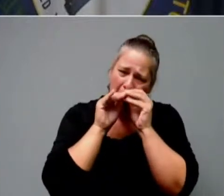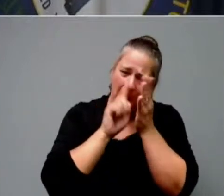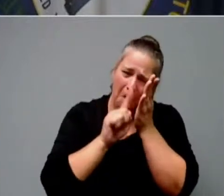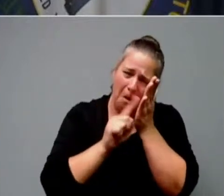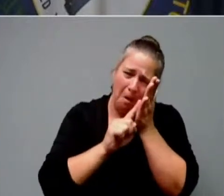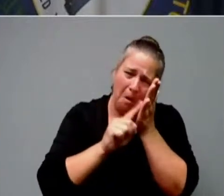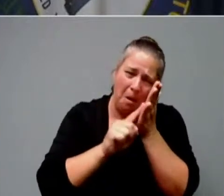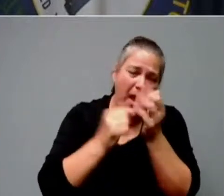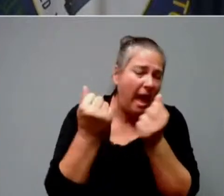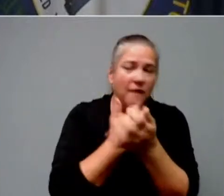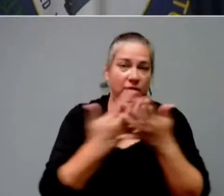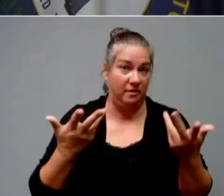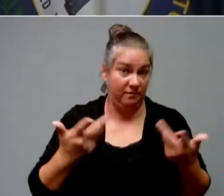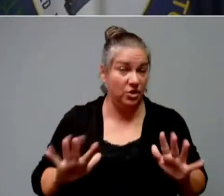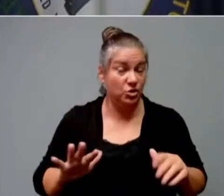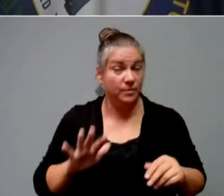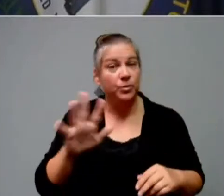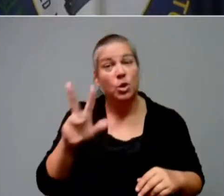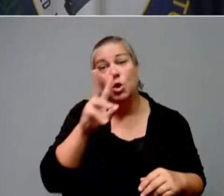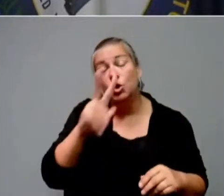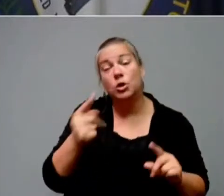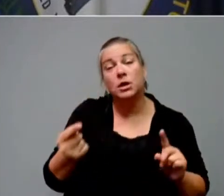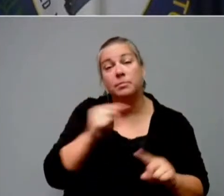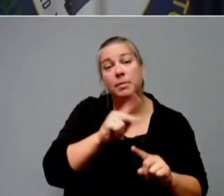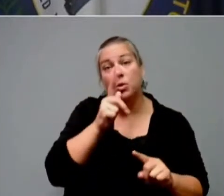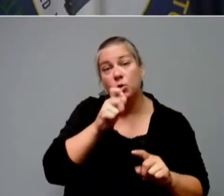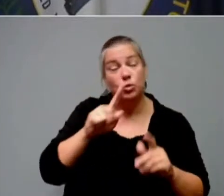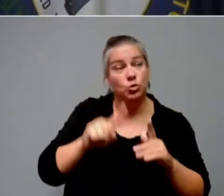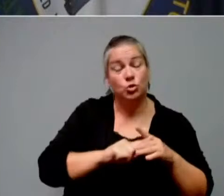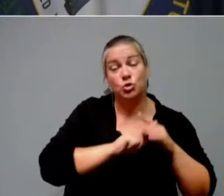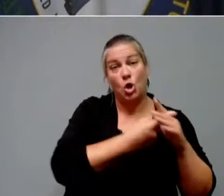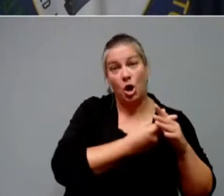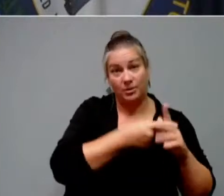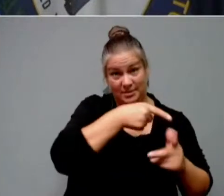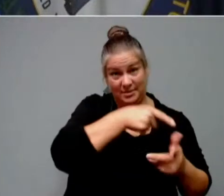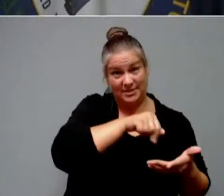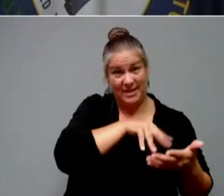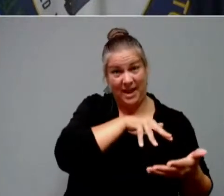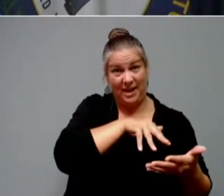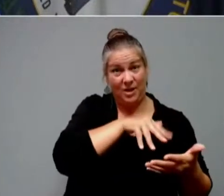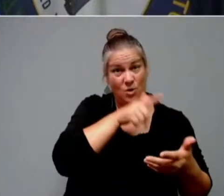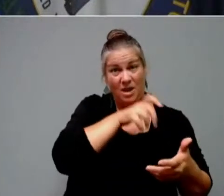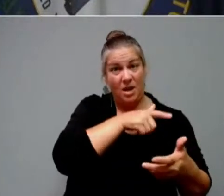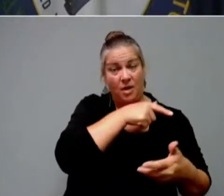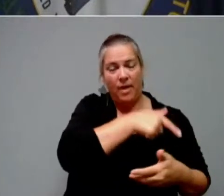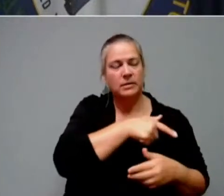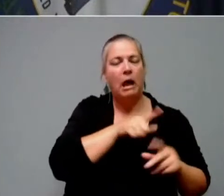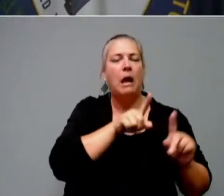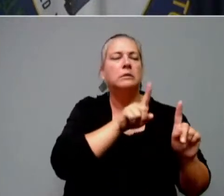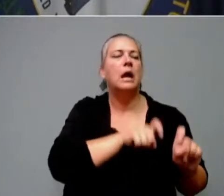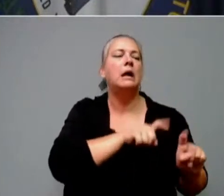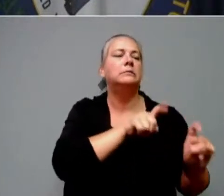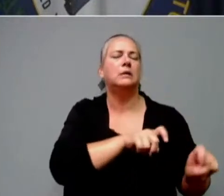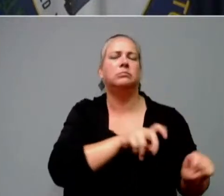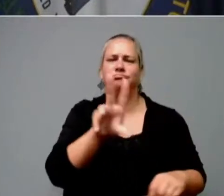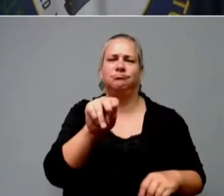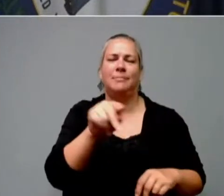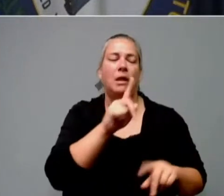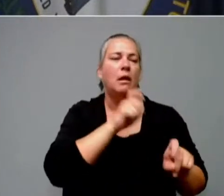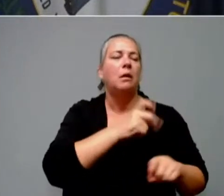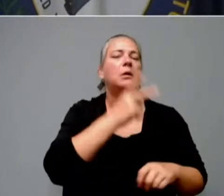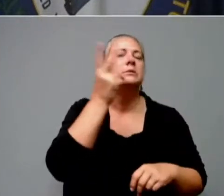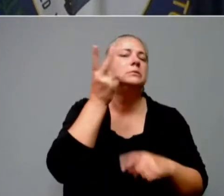have enrolled in the initial studies. These are not experimental. These have been rigorously studied, actively monitored,